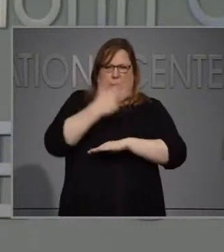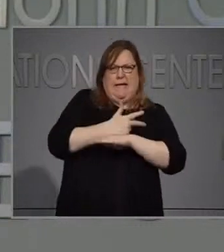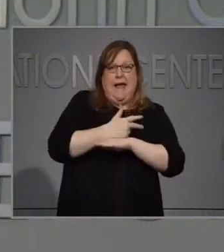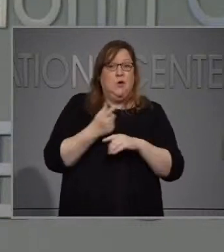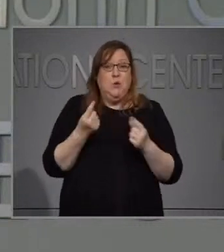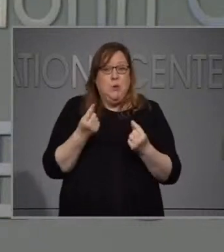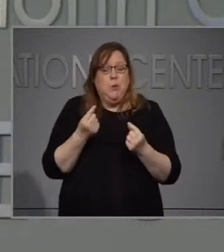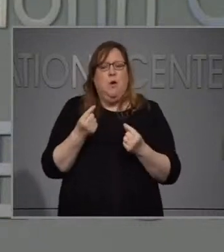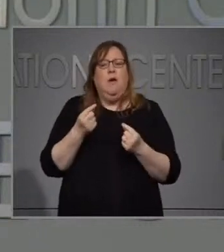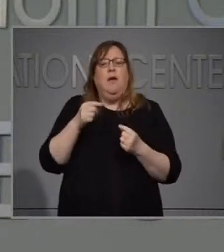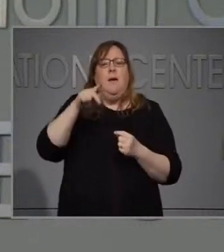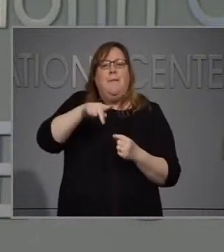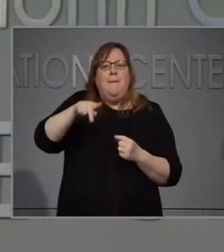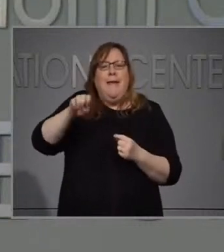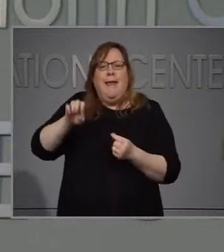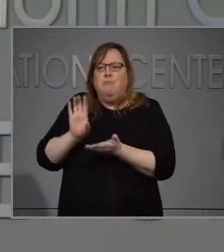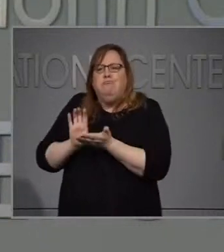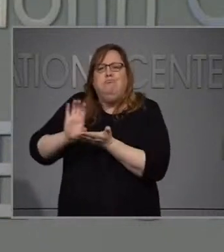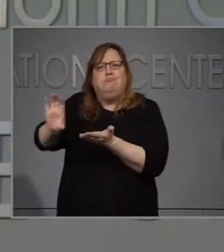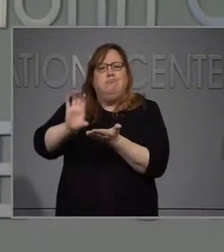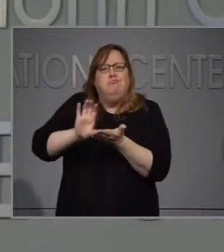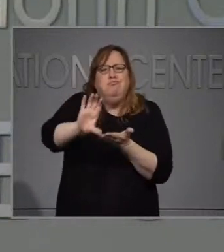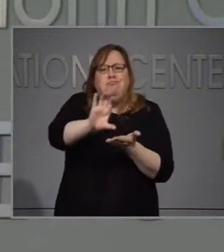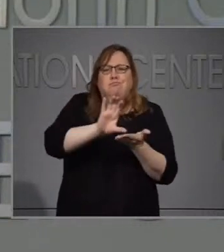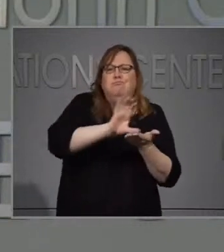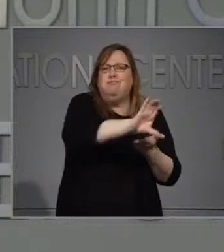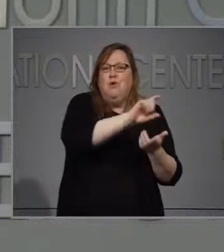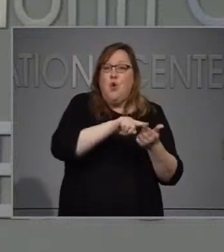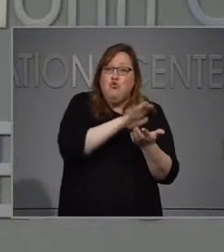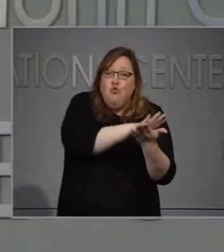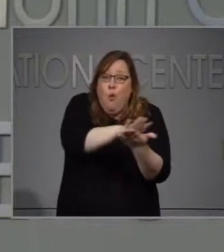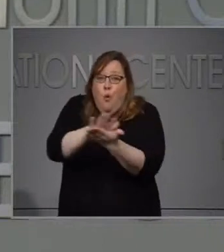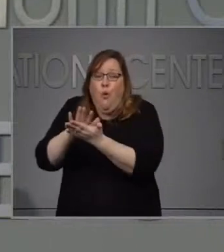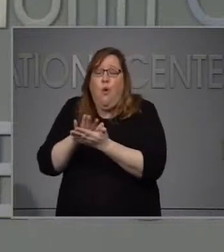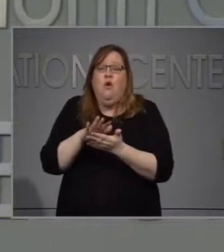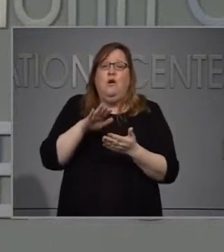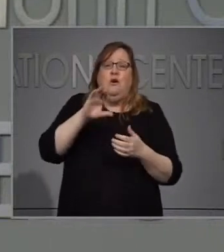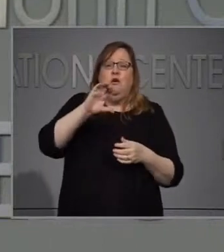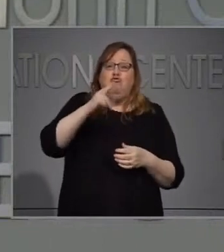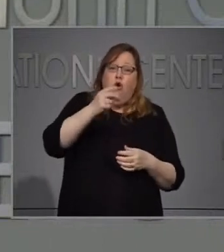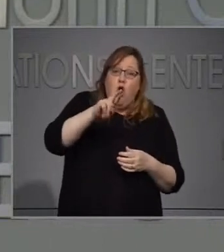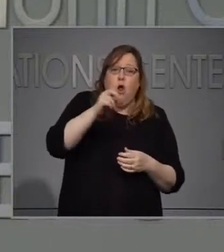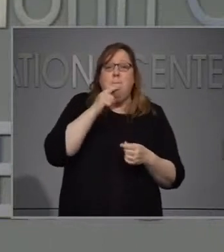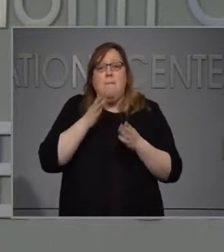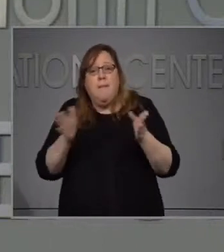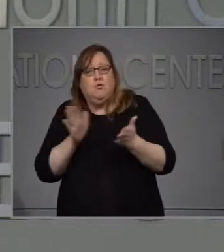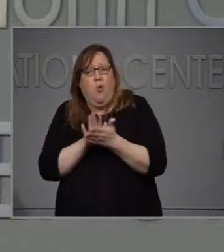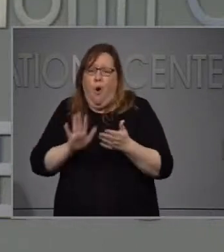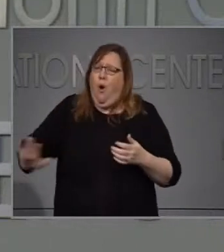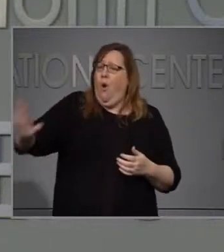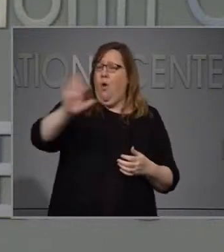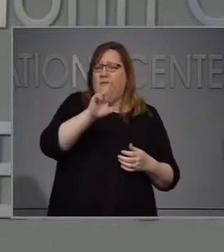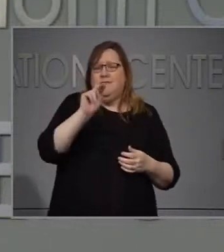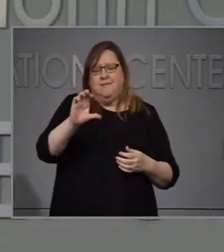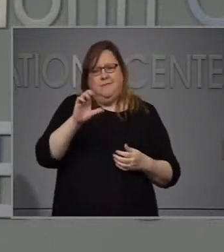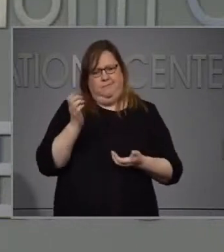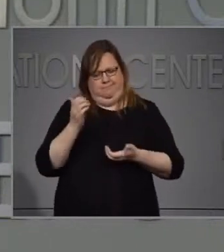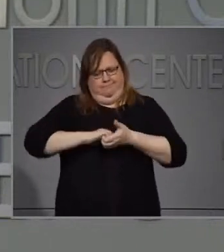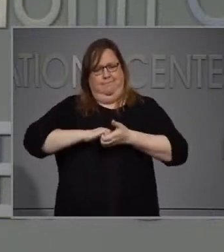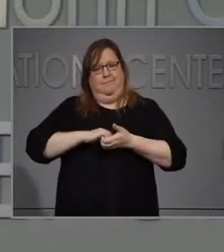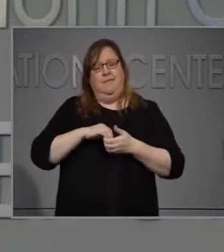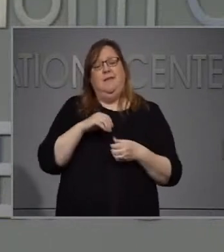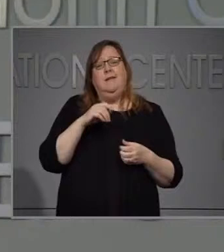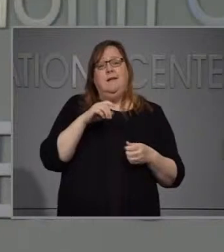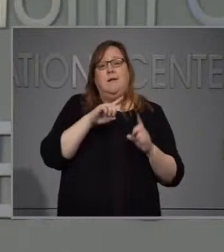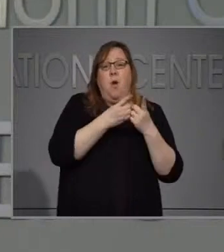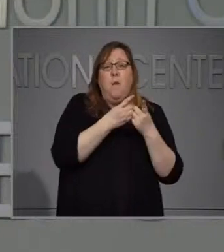charter schools all across the state. We want to thank the schools and our partners at the Departments of Health and Human Services, Public Instruction,